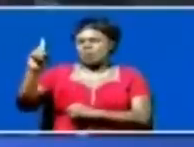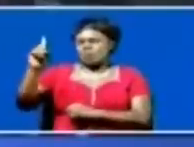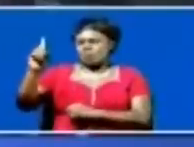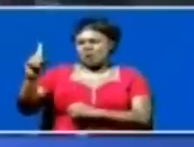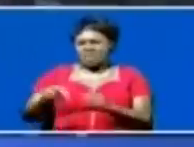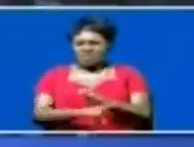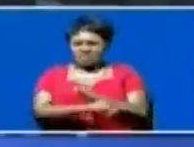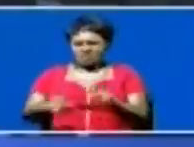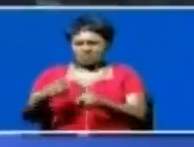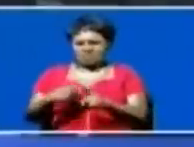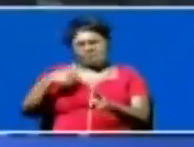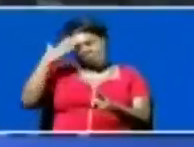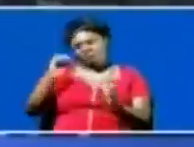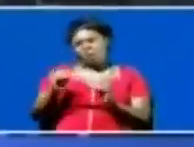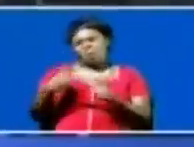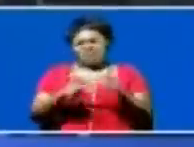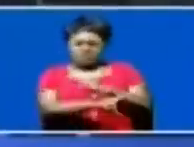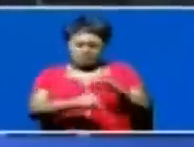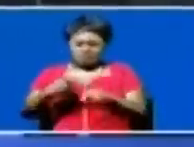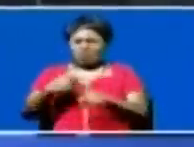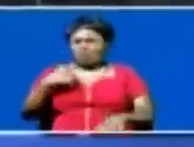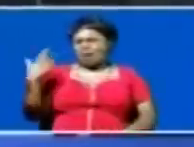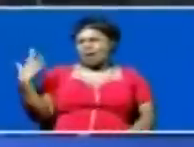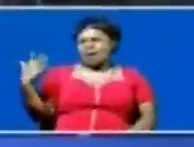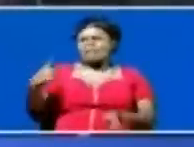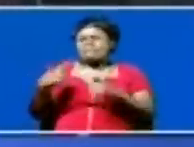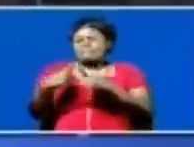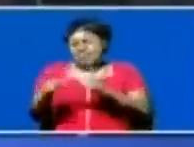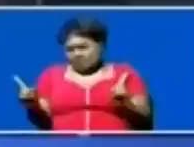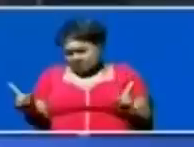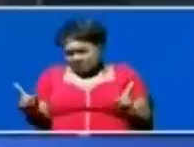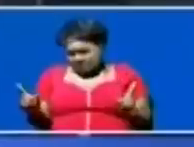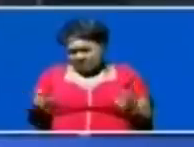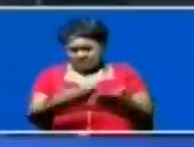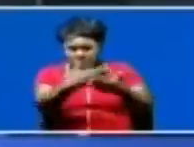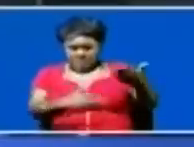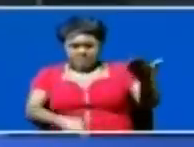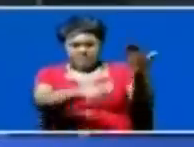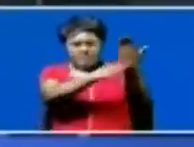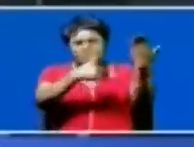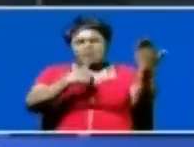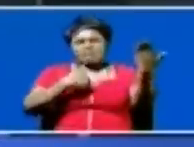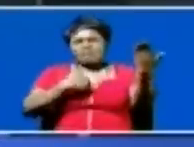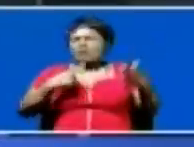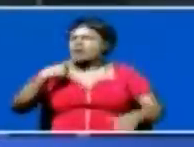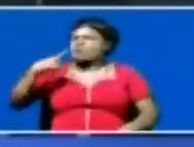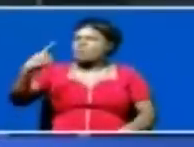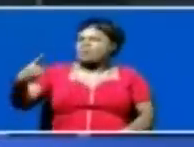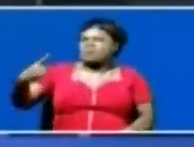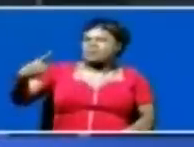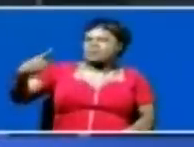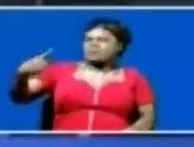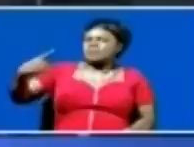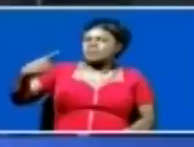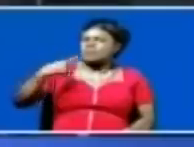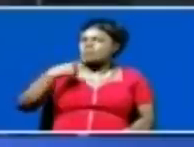them grabbed it from my hand. I don't know who, but they grabbed it from my hand. But still, of the list I have, we are 100, and before